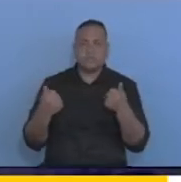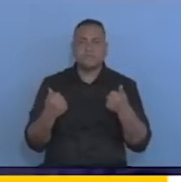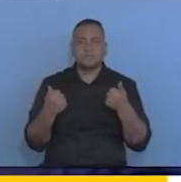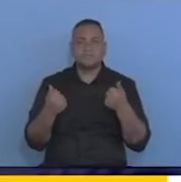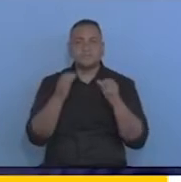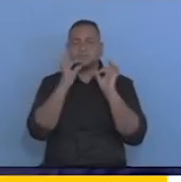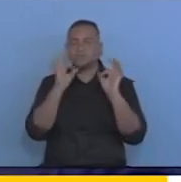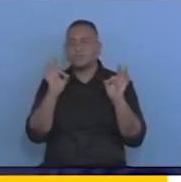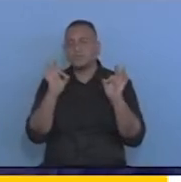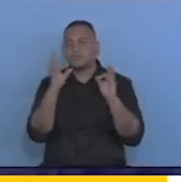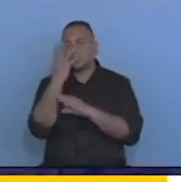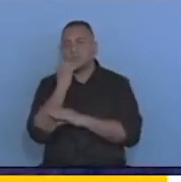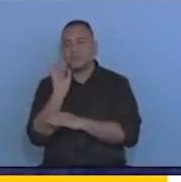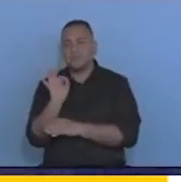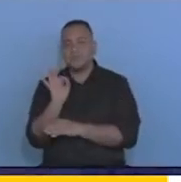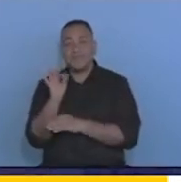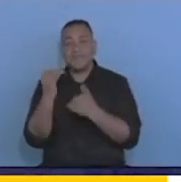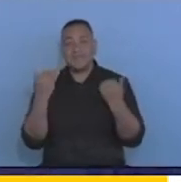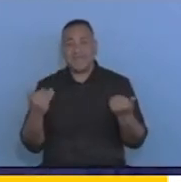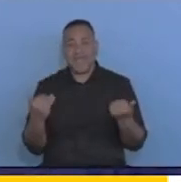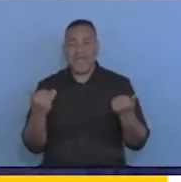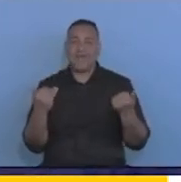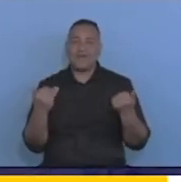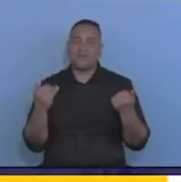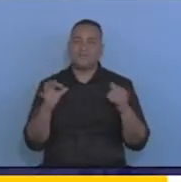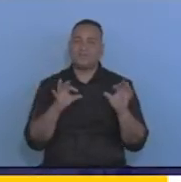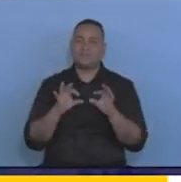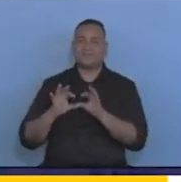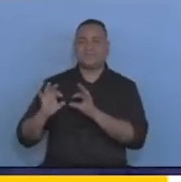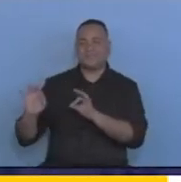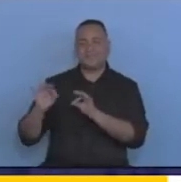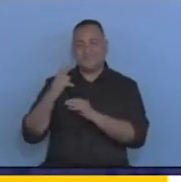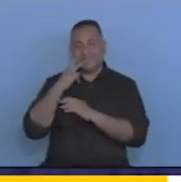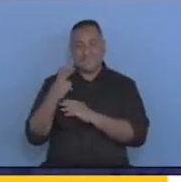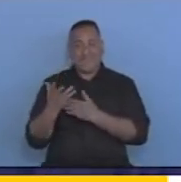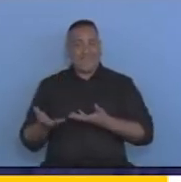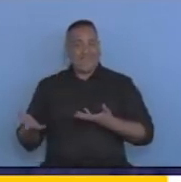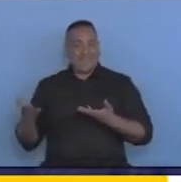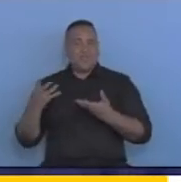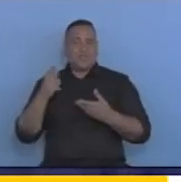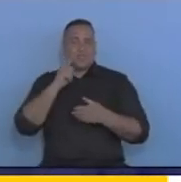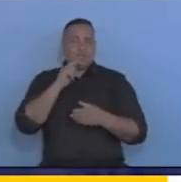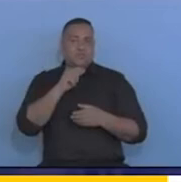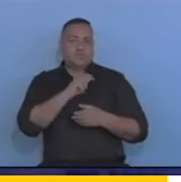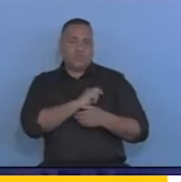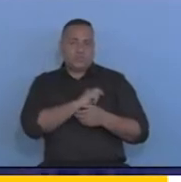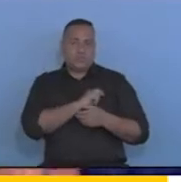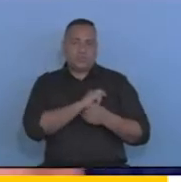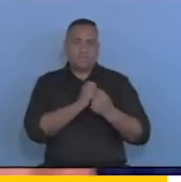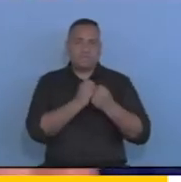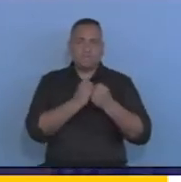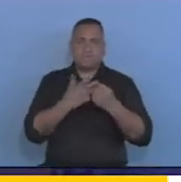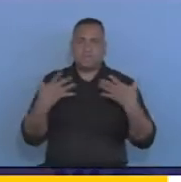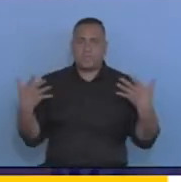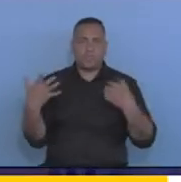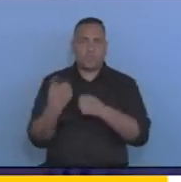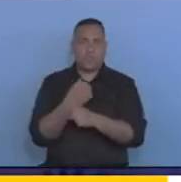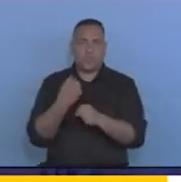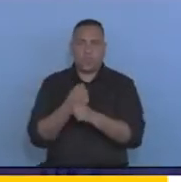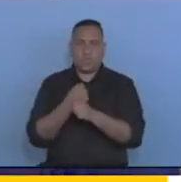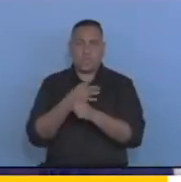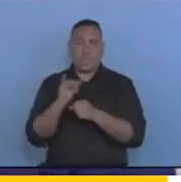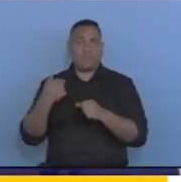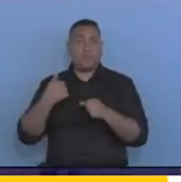Well, so there you heard it now, and this is what it's all about here. It is really a hive of activity, it must be said, and I wanted to remind you just